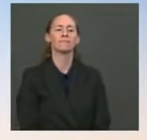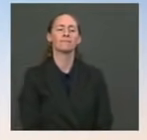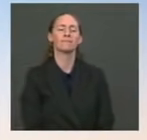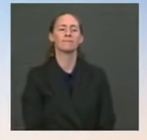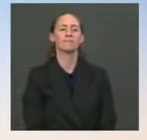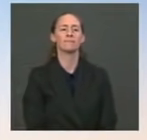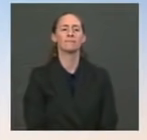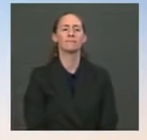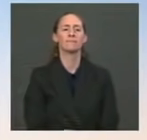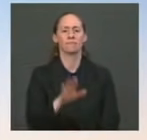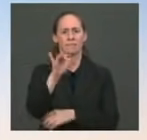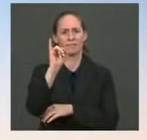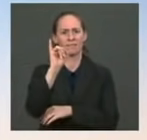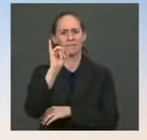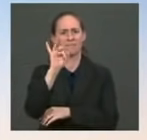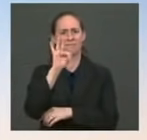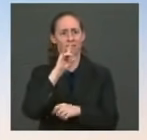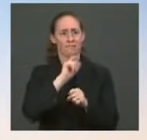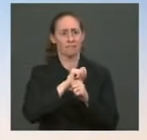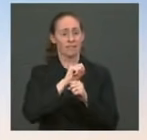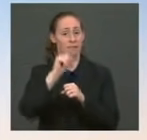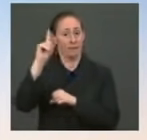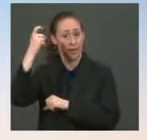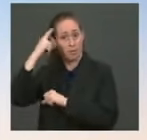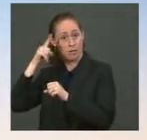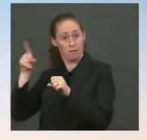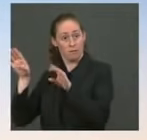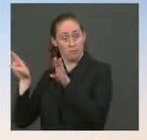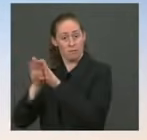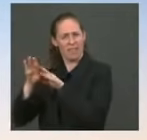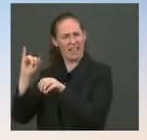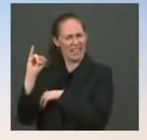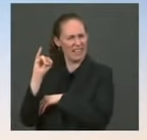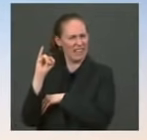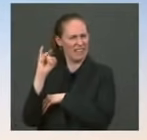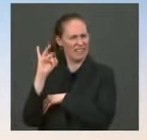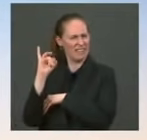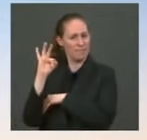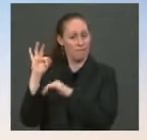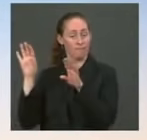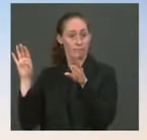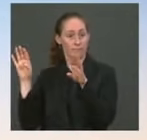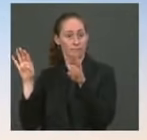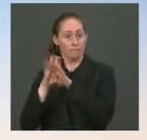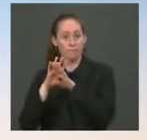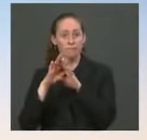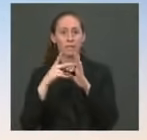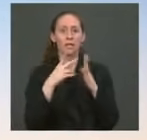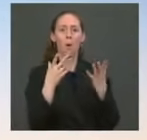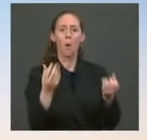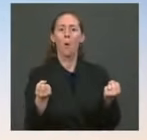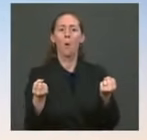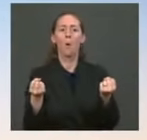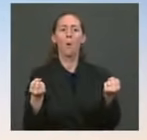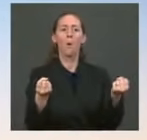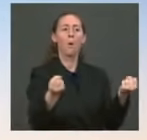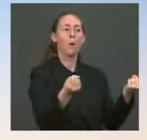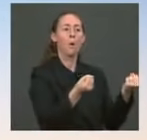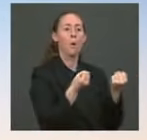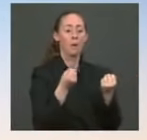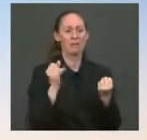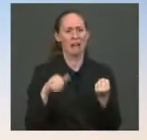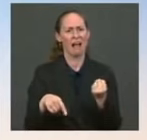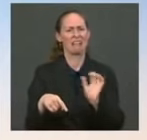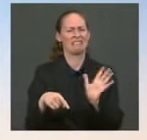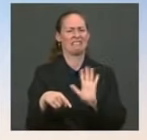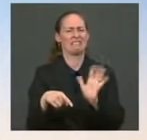that having the government shut down and having the impact on systems, on processes, on personnel is not ideal. And more